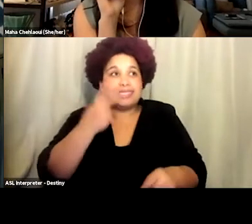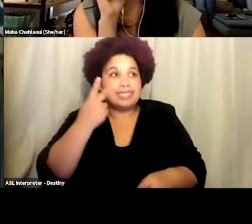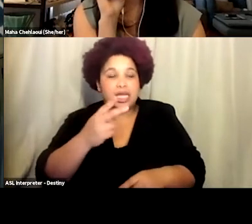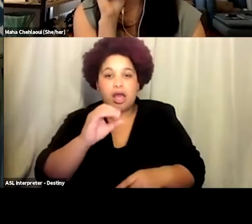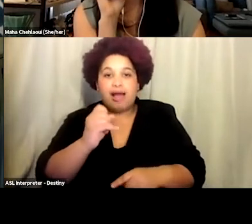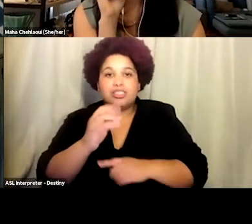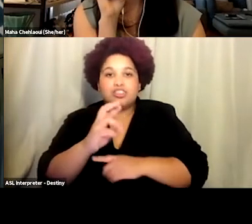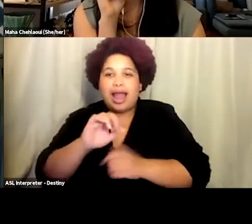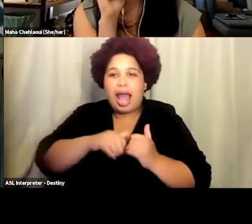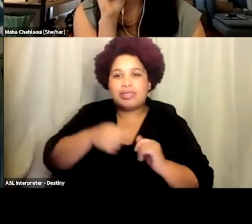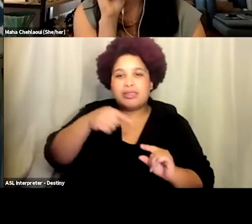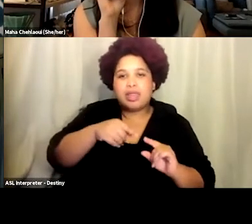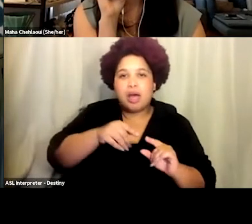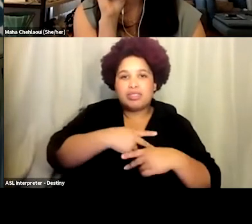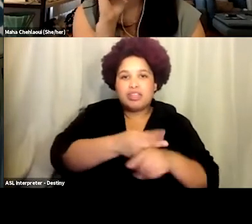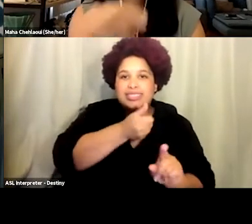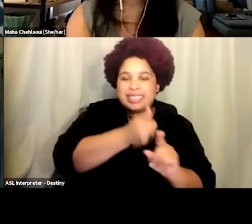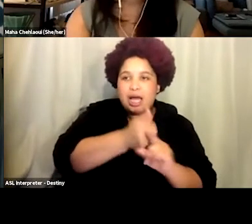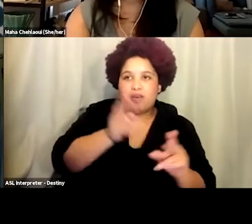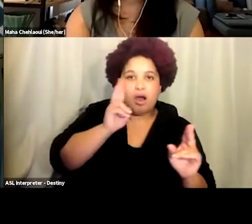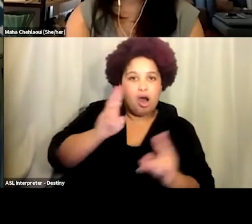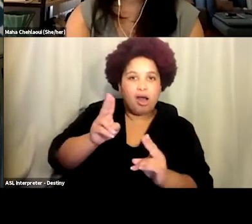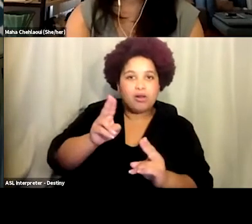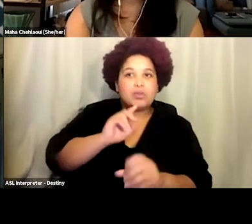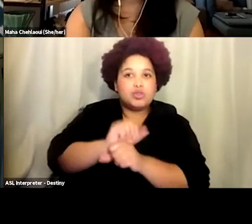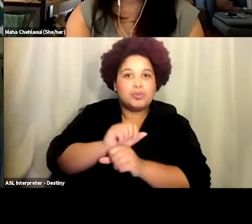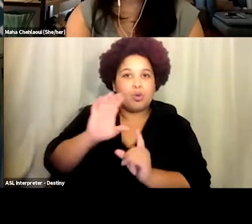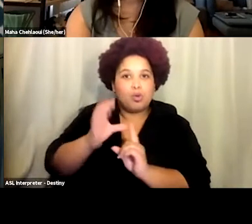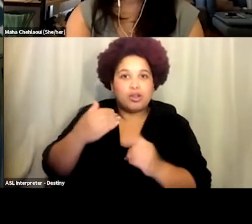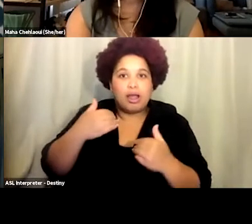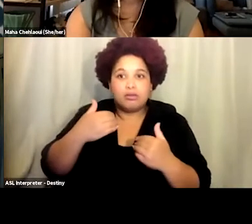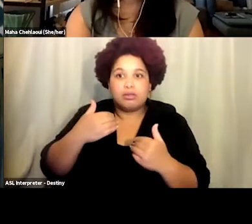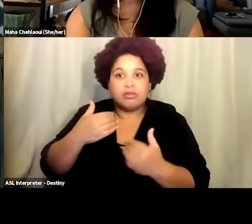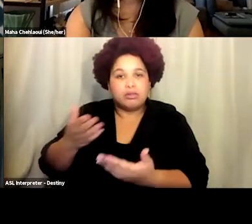does the production then honor the actual culture by making sure that Oscar,